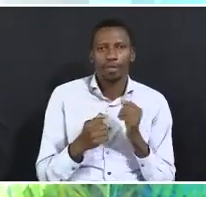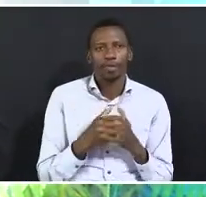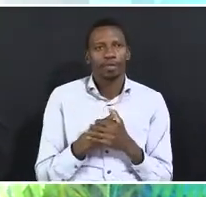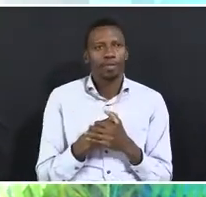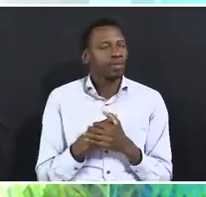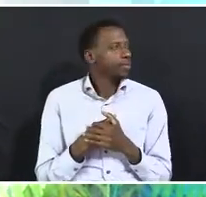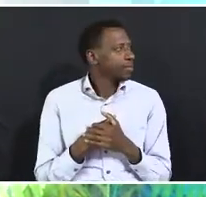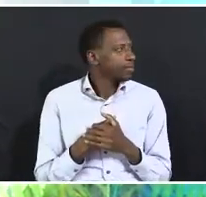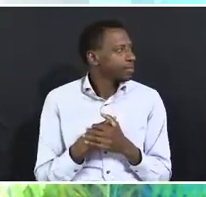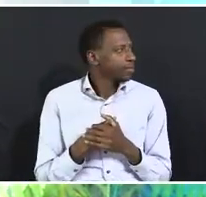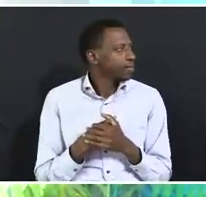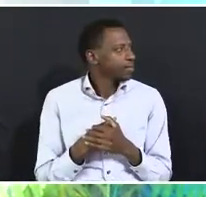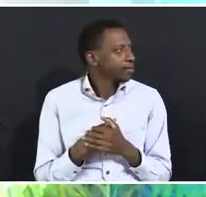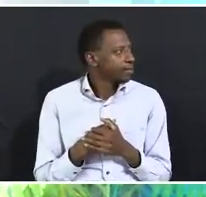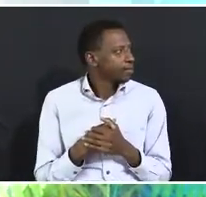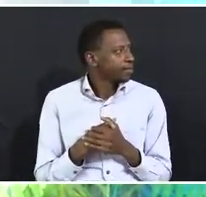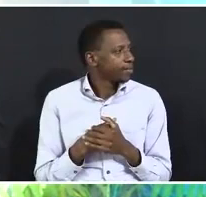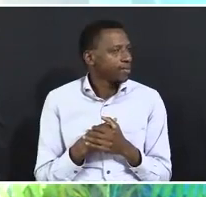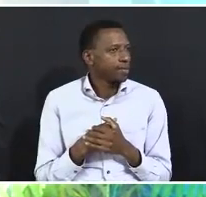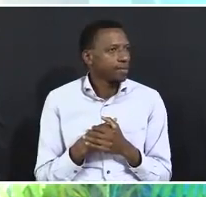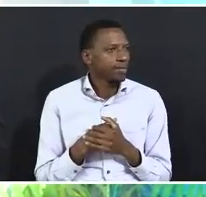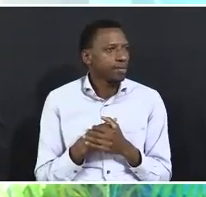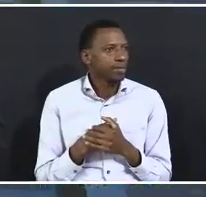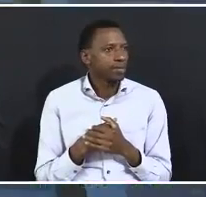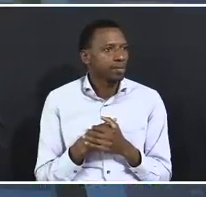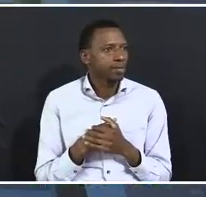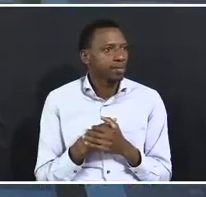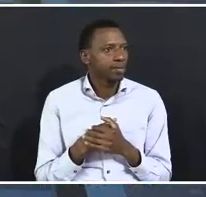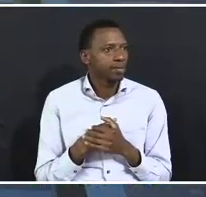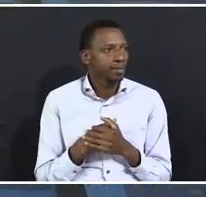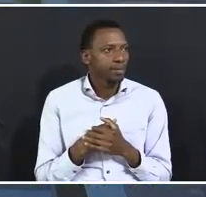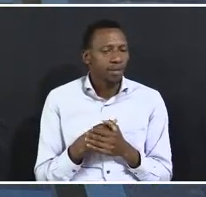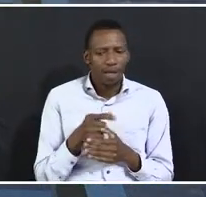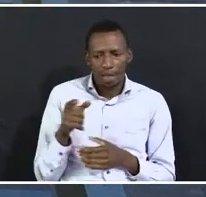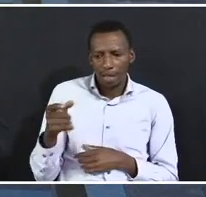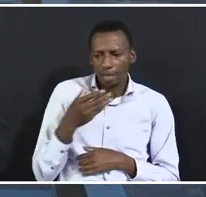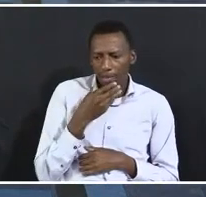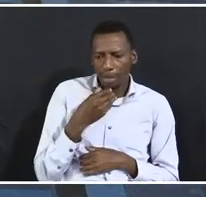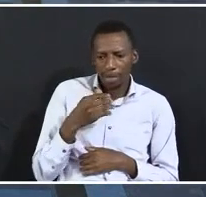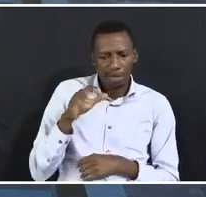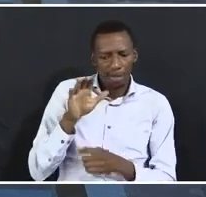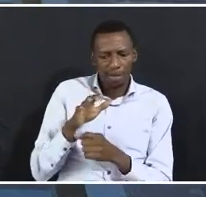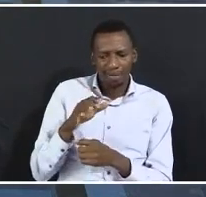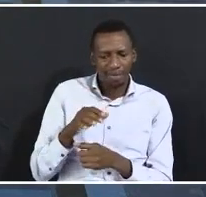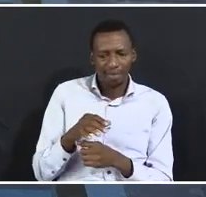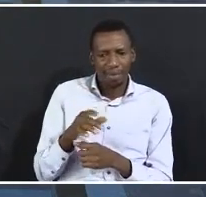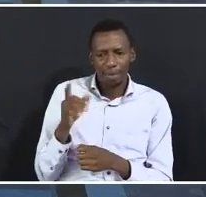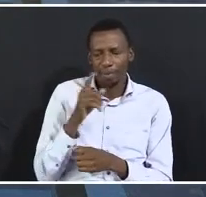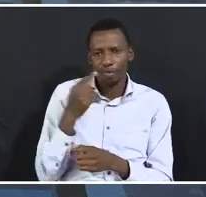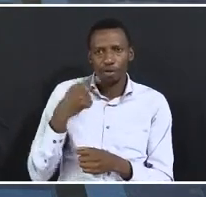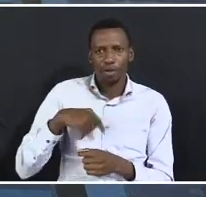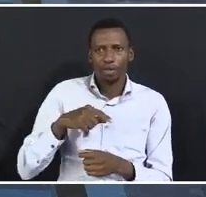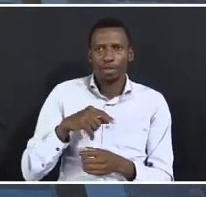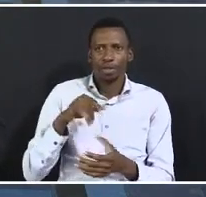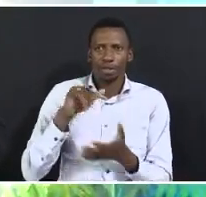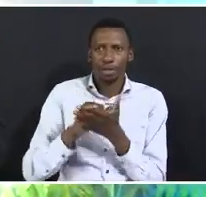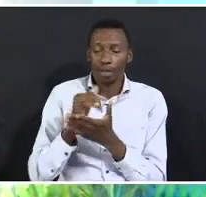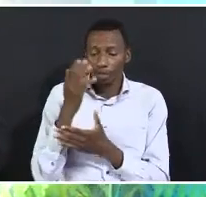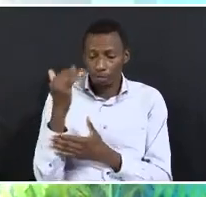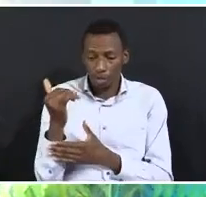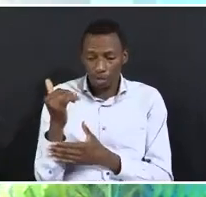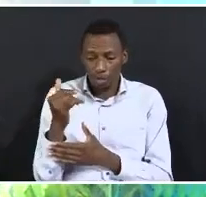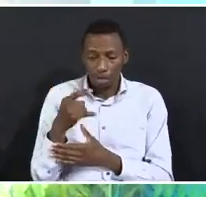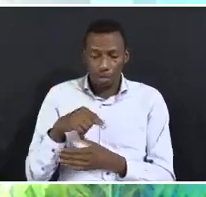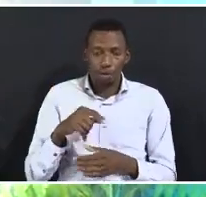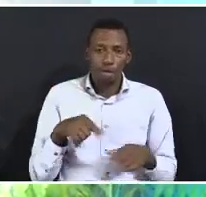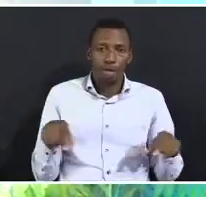Man can say, today we are destroying this person. This man is too much for us. That's why we